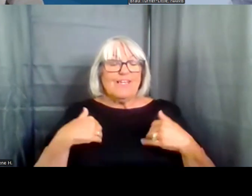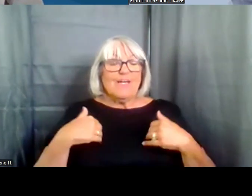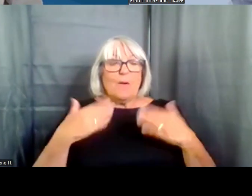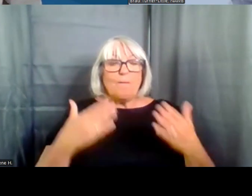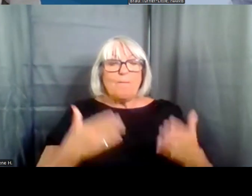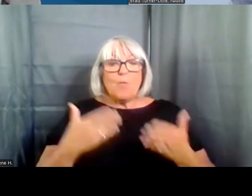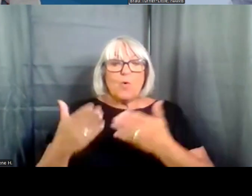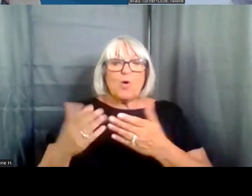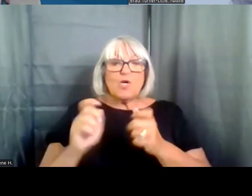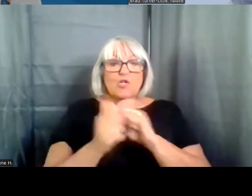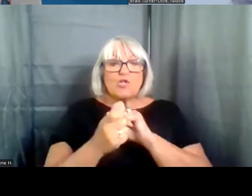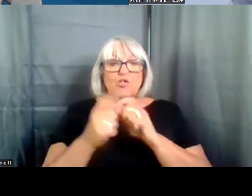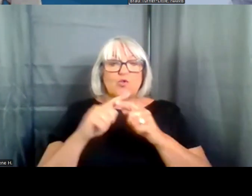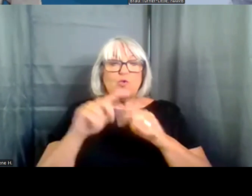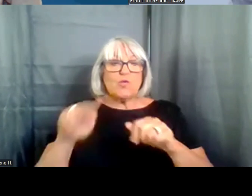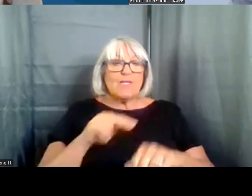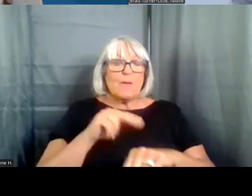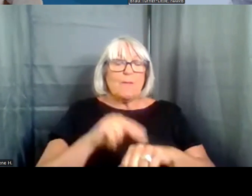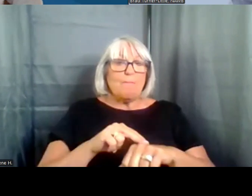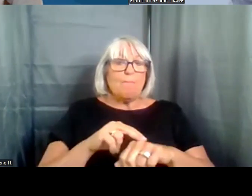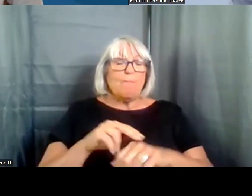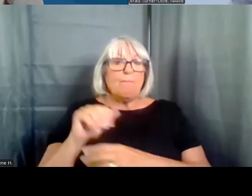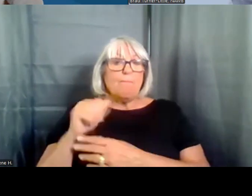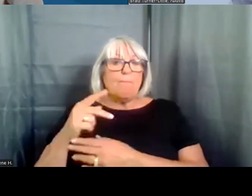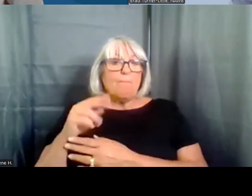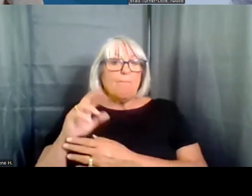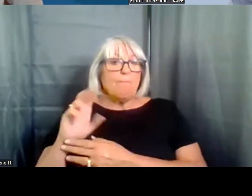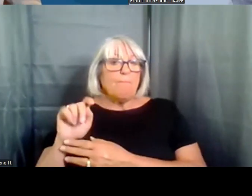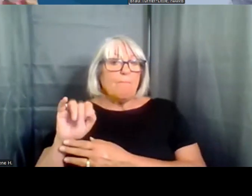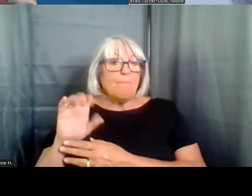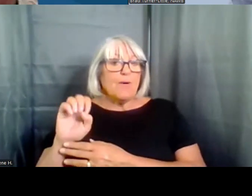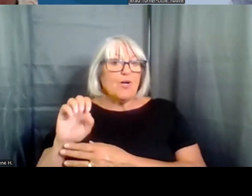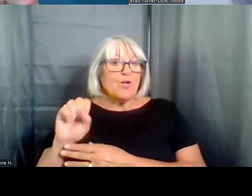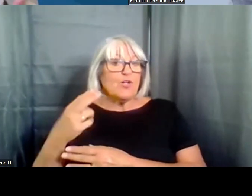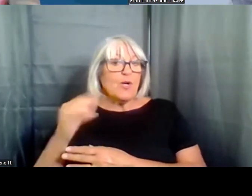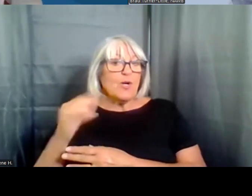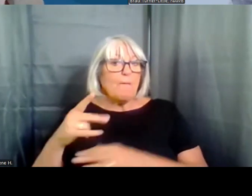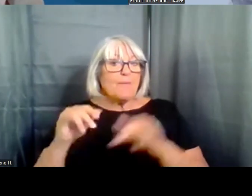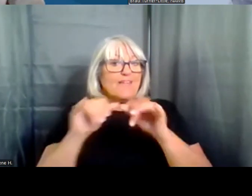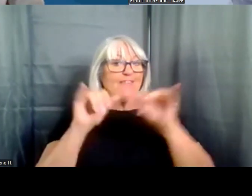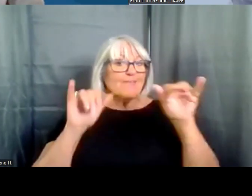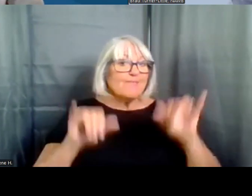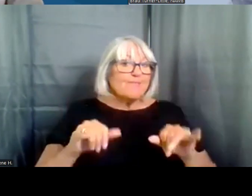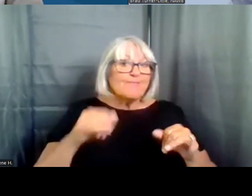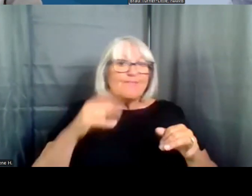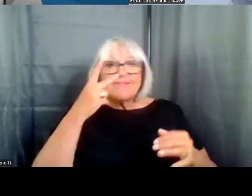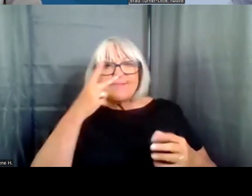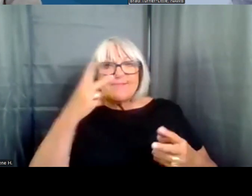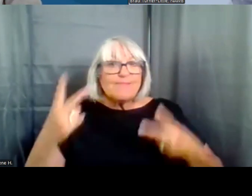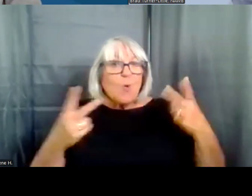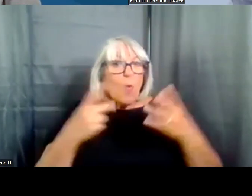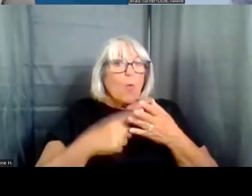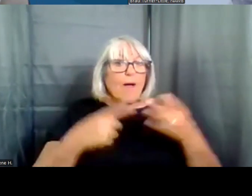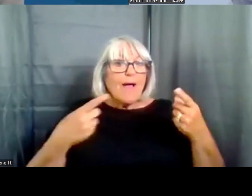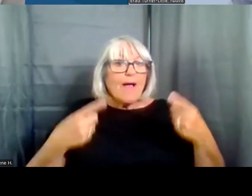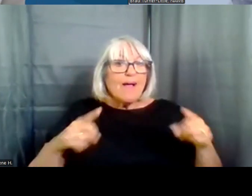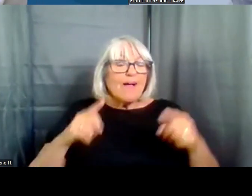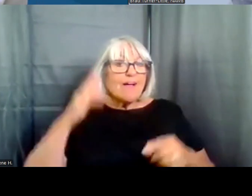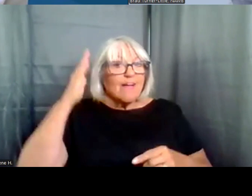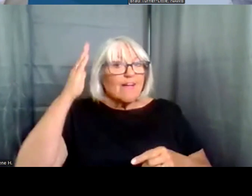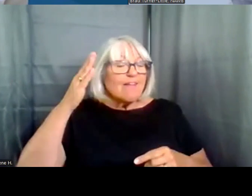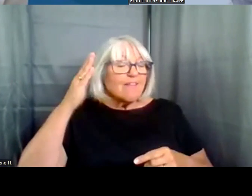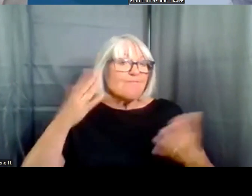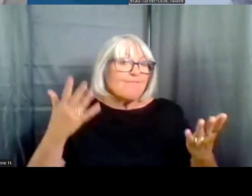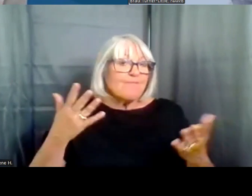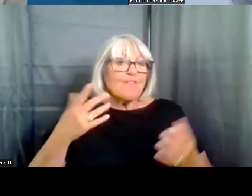system. And so it will be interesting to see how that all plays out and what the implications might be for apprenticeship programs in the